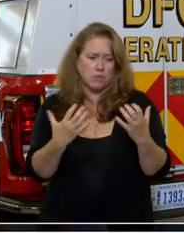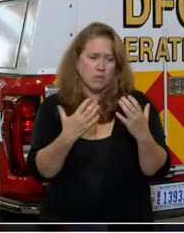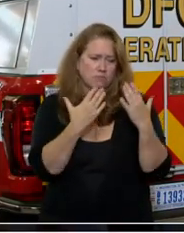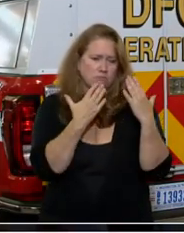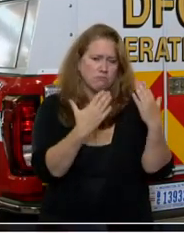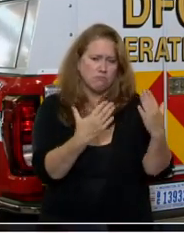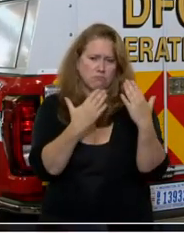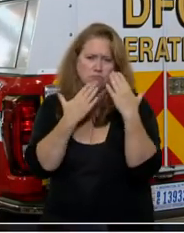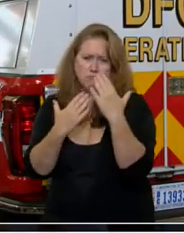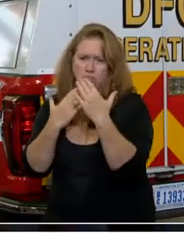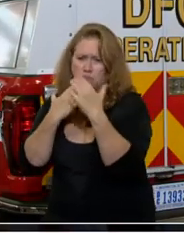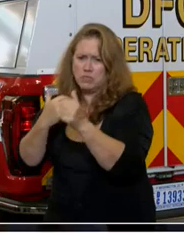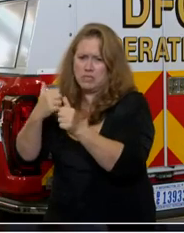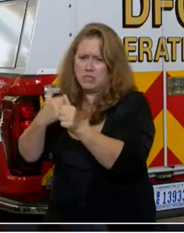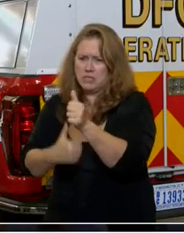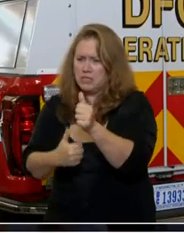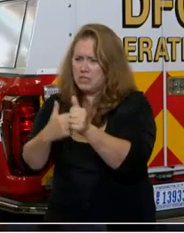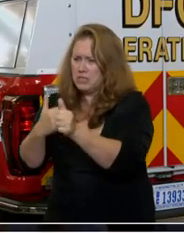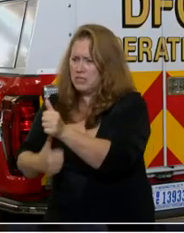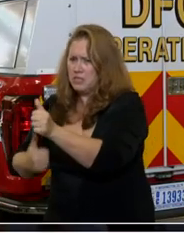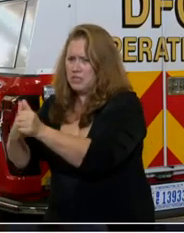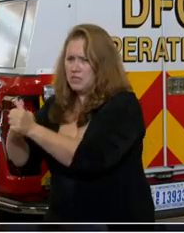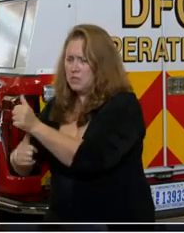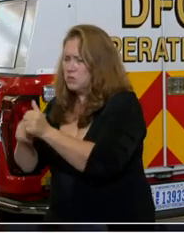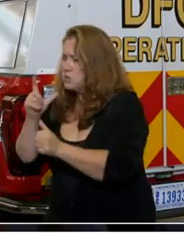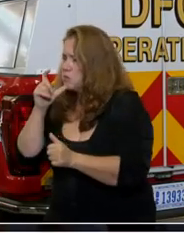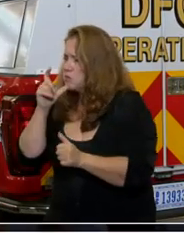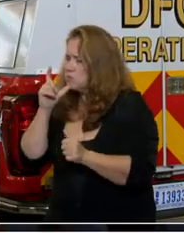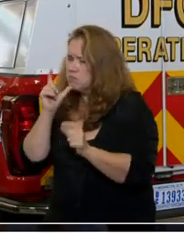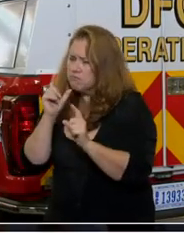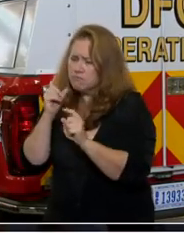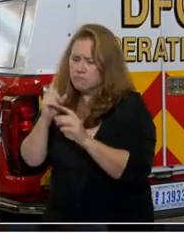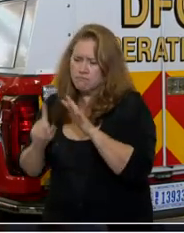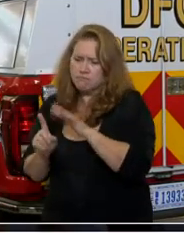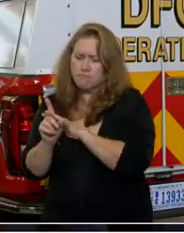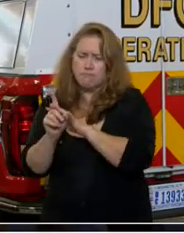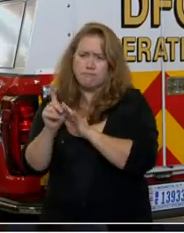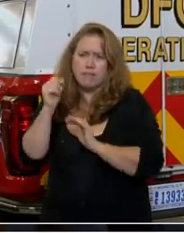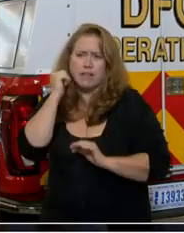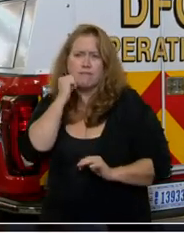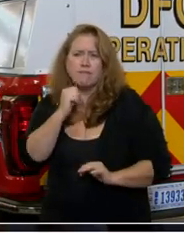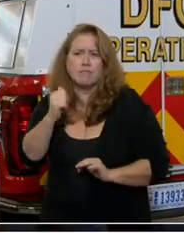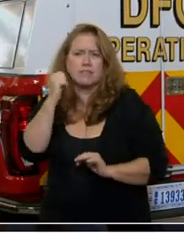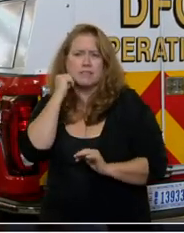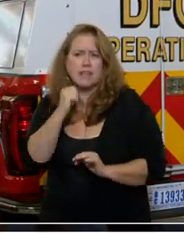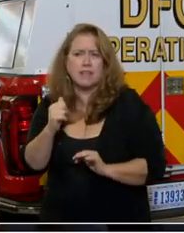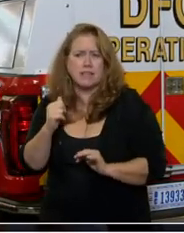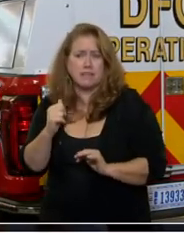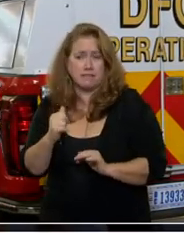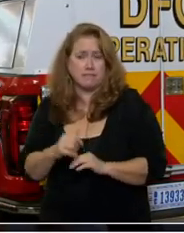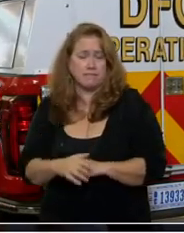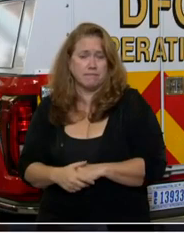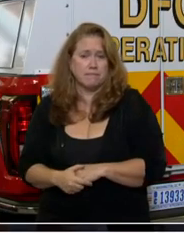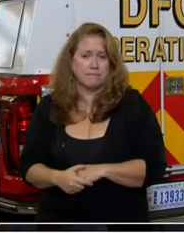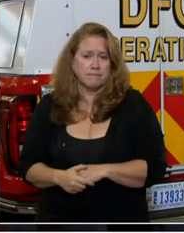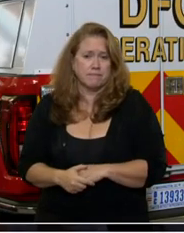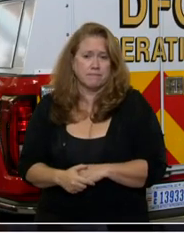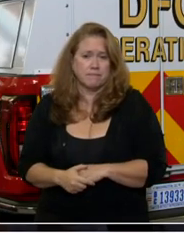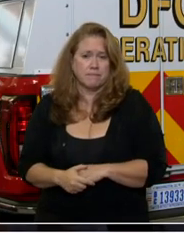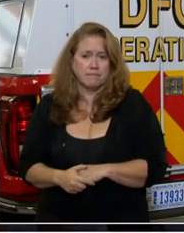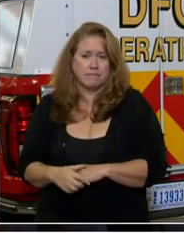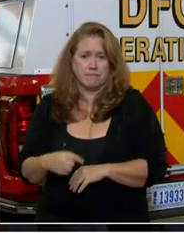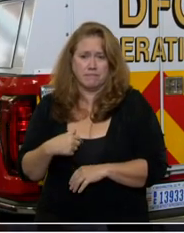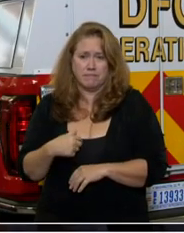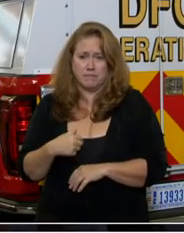to the country as the protectors in our nation's capital. And as the chairwoman of the Committee on Judiciary and Public Safety, as I